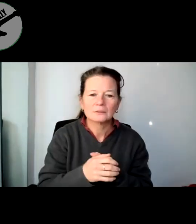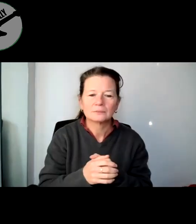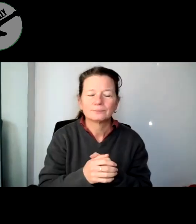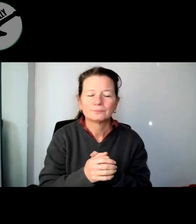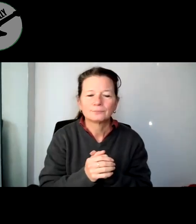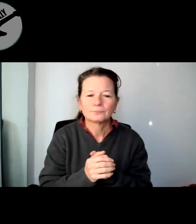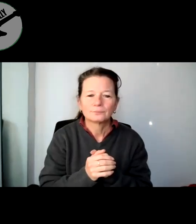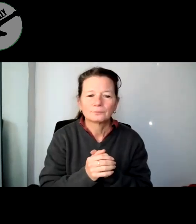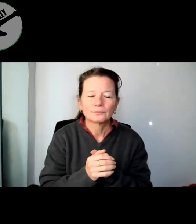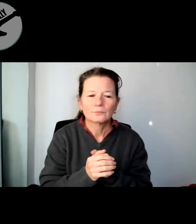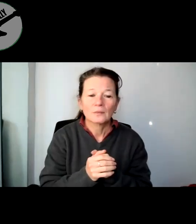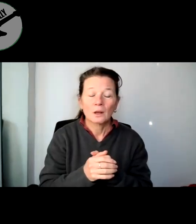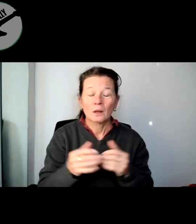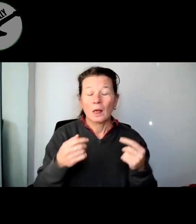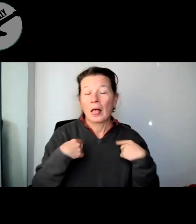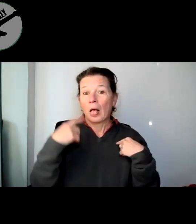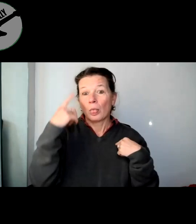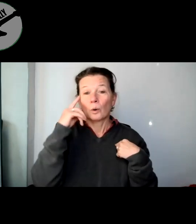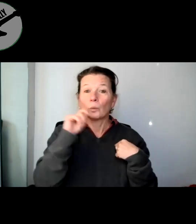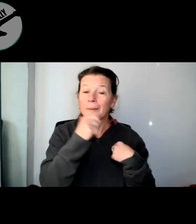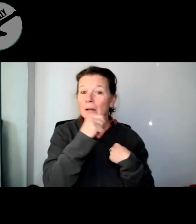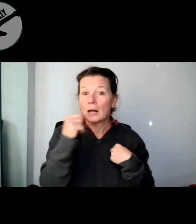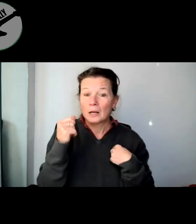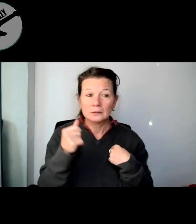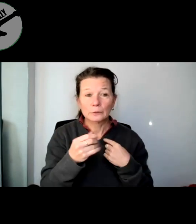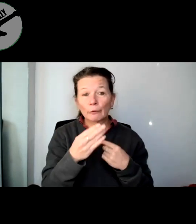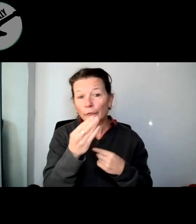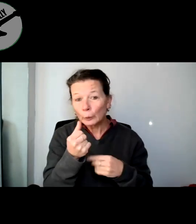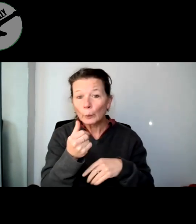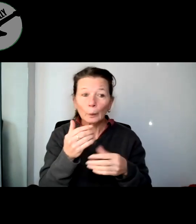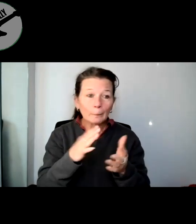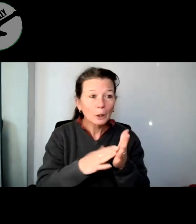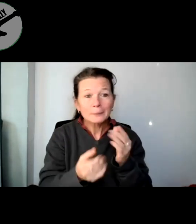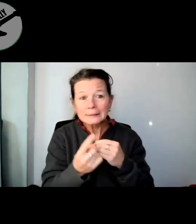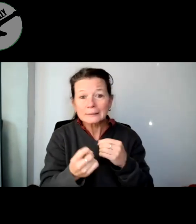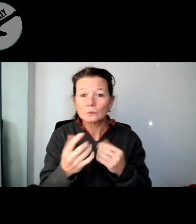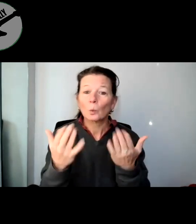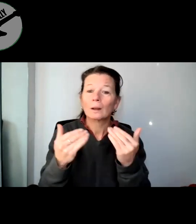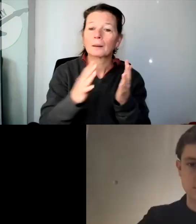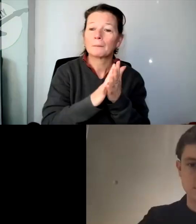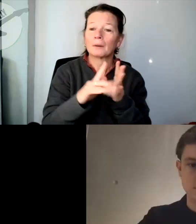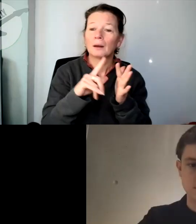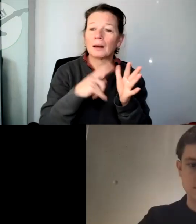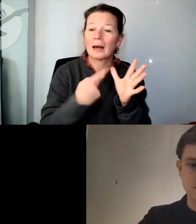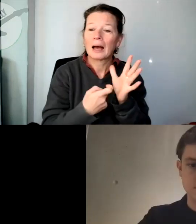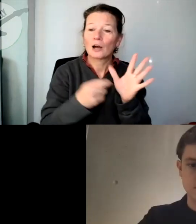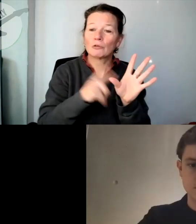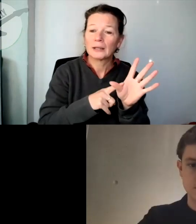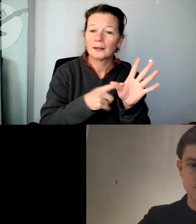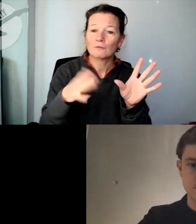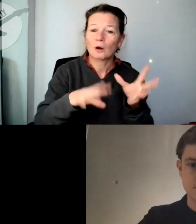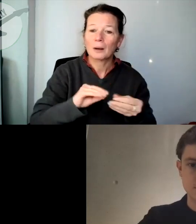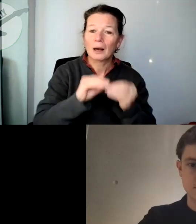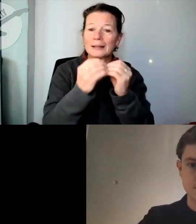England. So I thought it'd be really nice just for a few moments to welcome Harry from Unlimited, just to give you